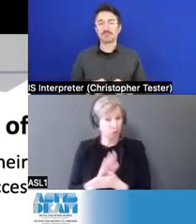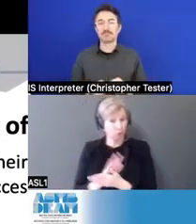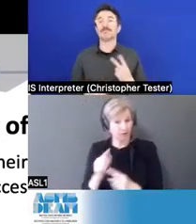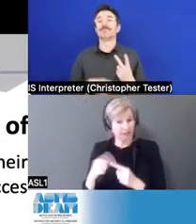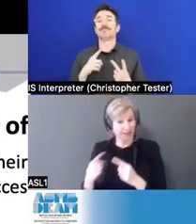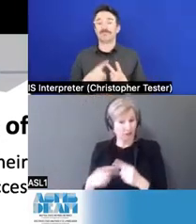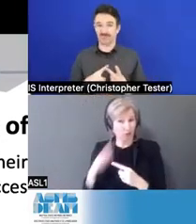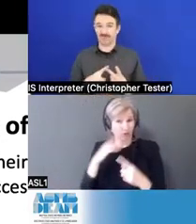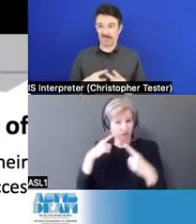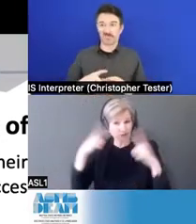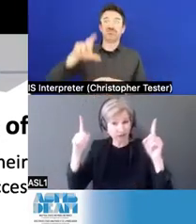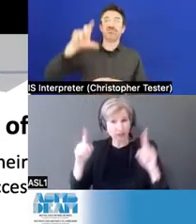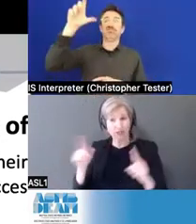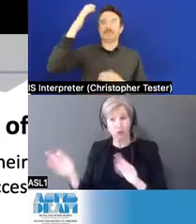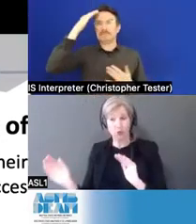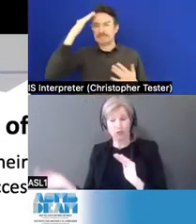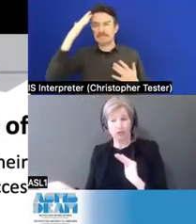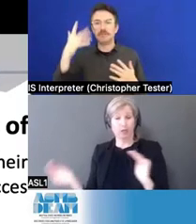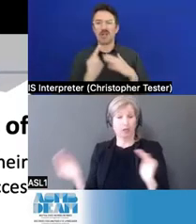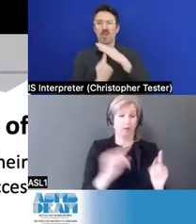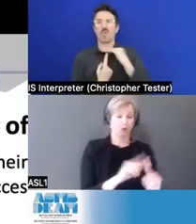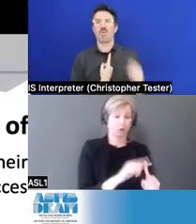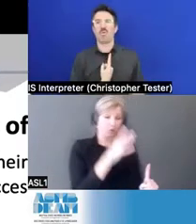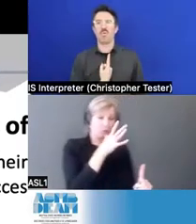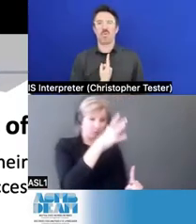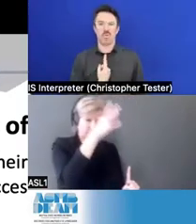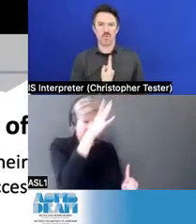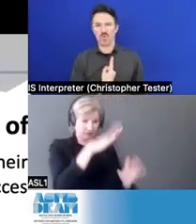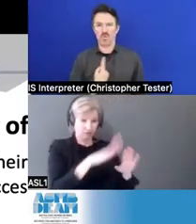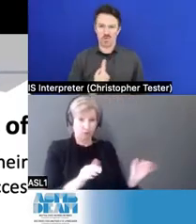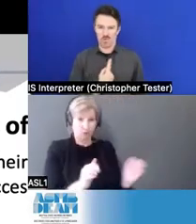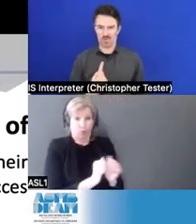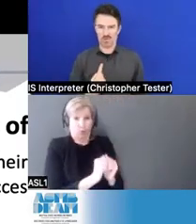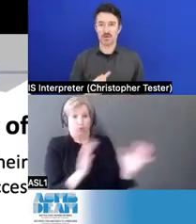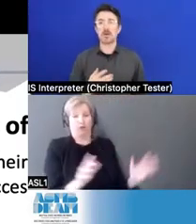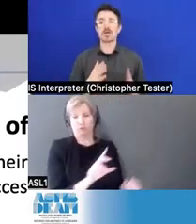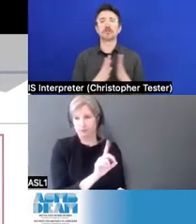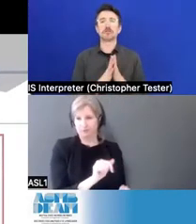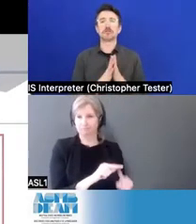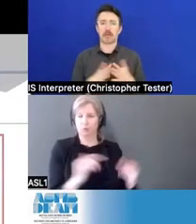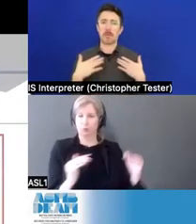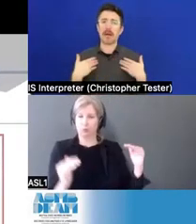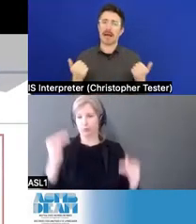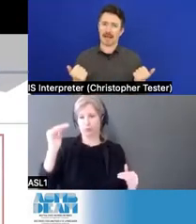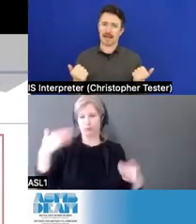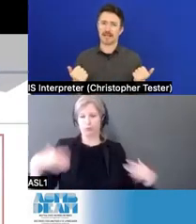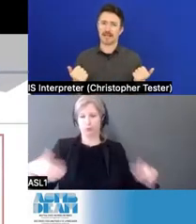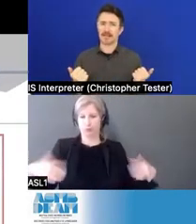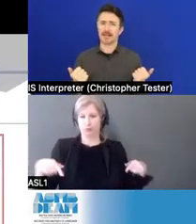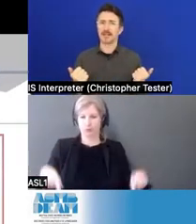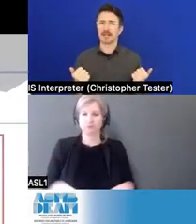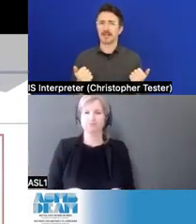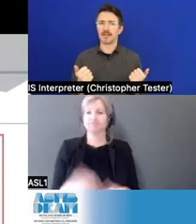compare them to parents of children without disabilities. Next slide, please.